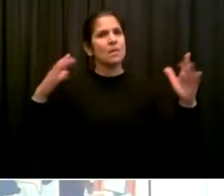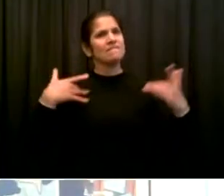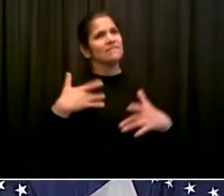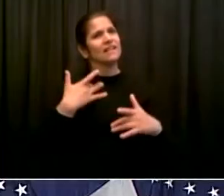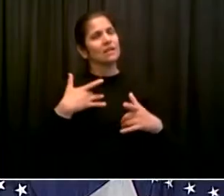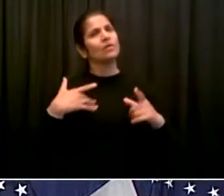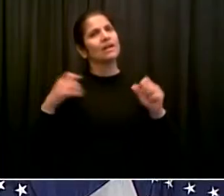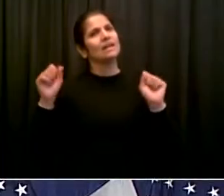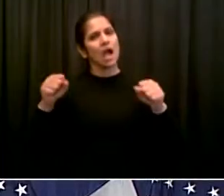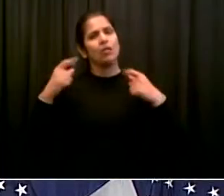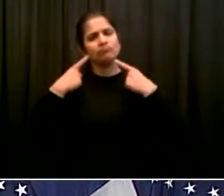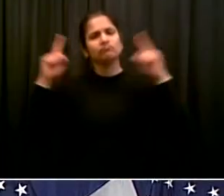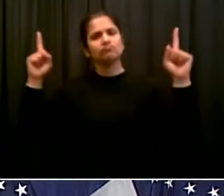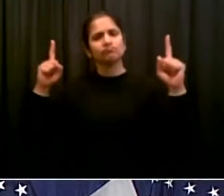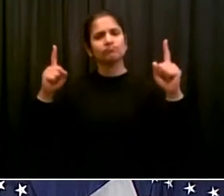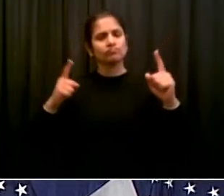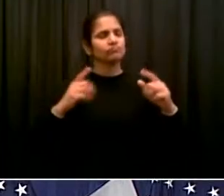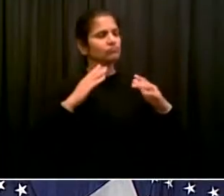Thanks very much.